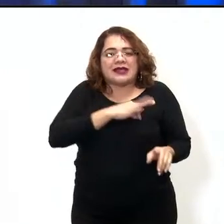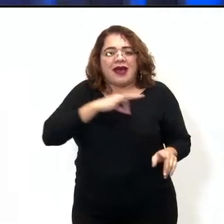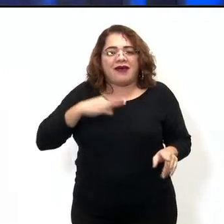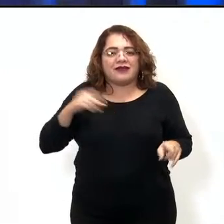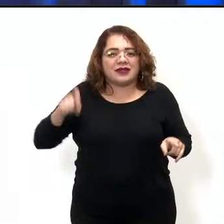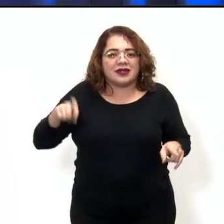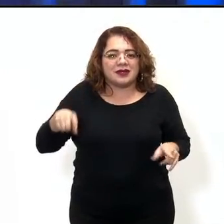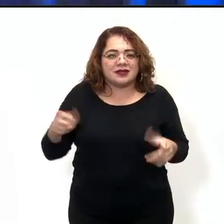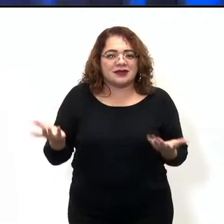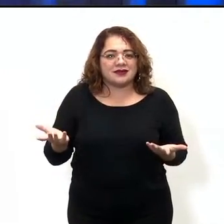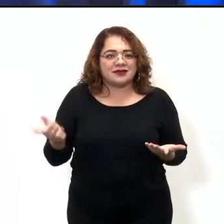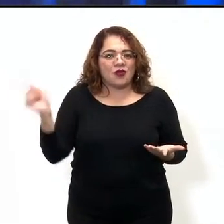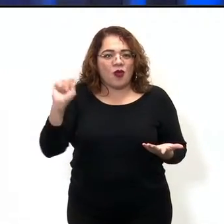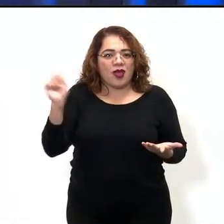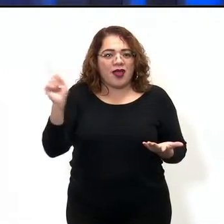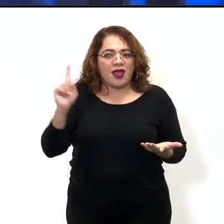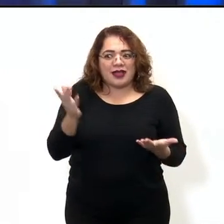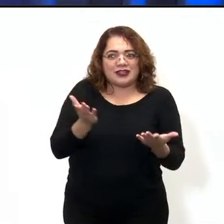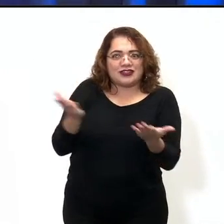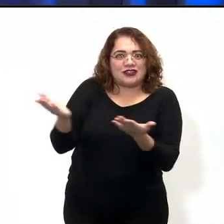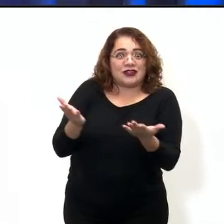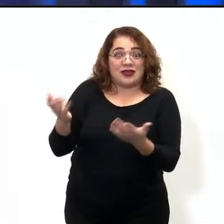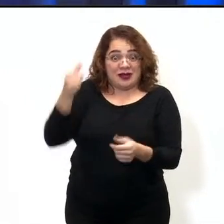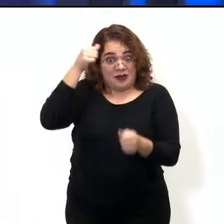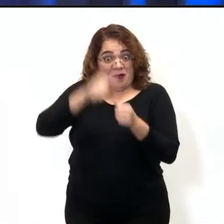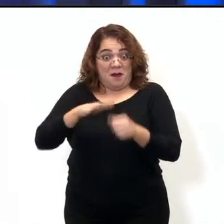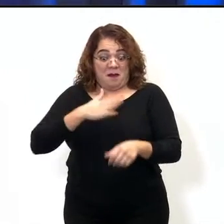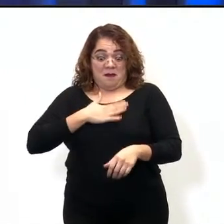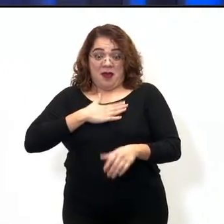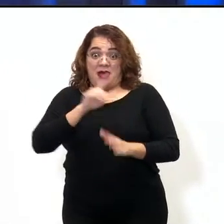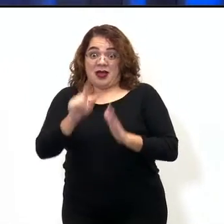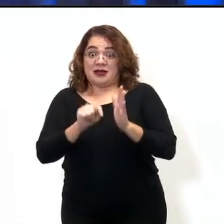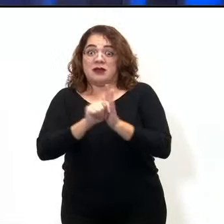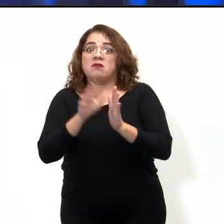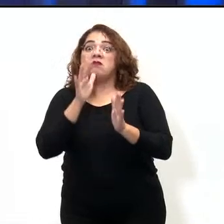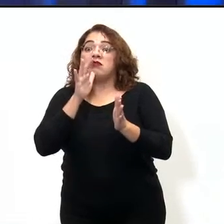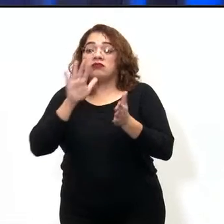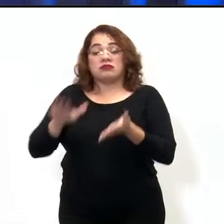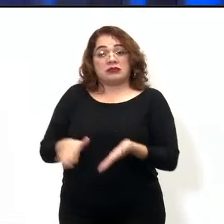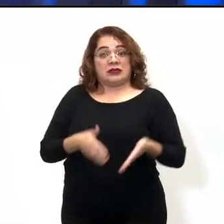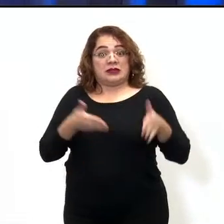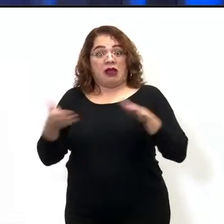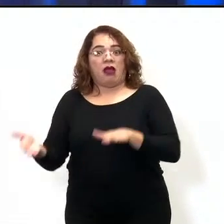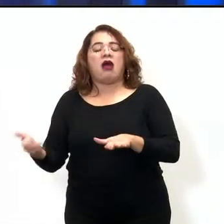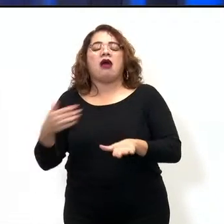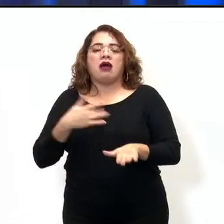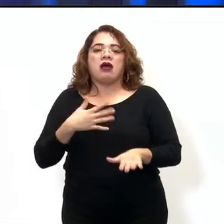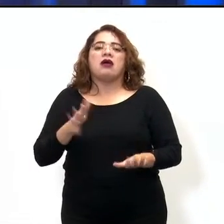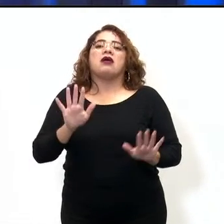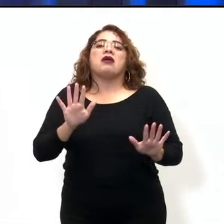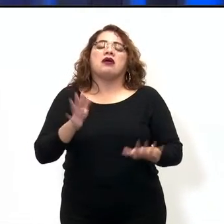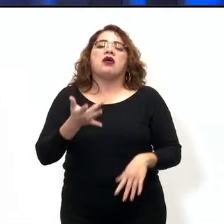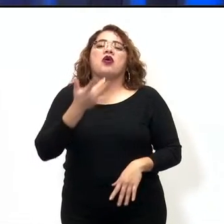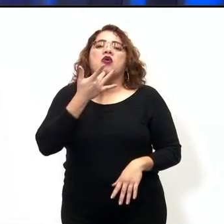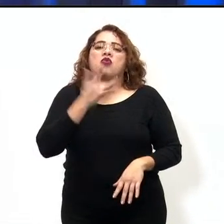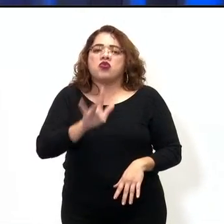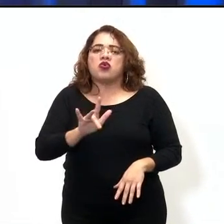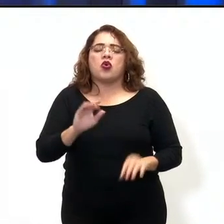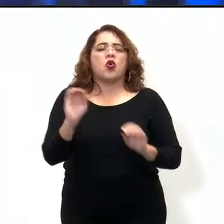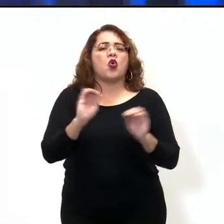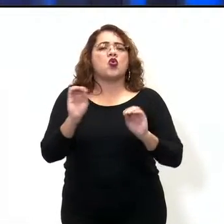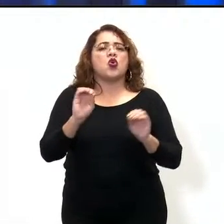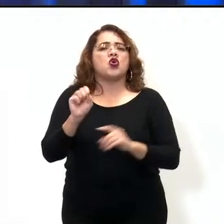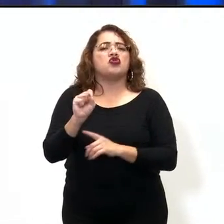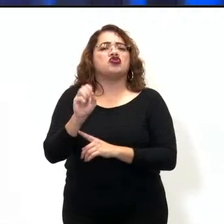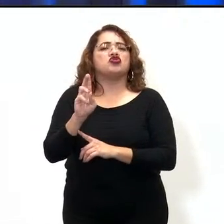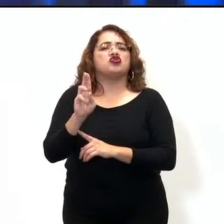that at the time when my mom was in the hospital, I felt fortunate that we weren't at a big surge. And I think